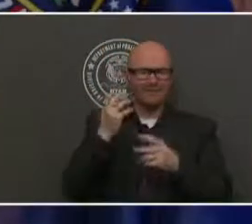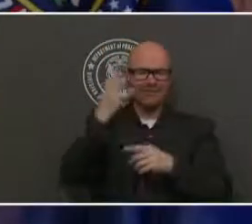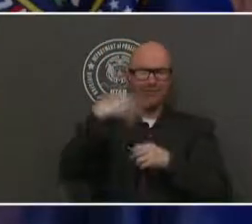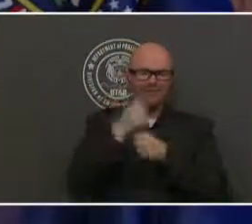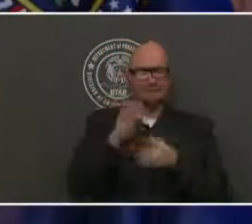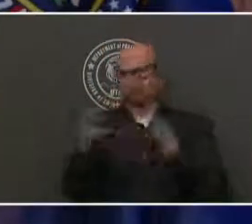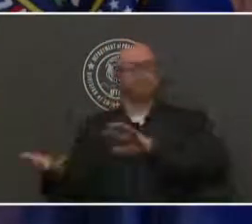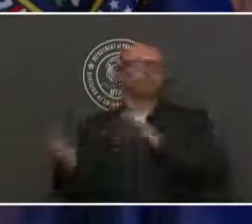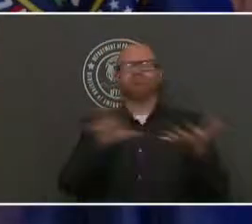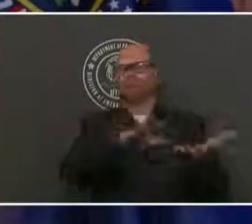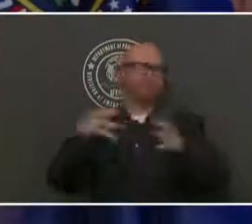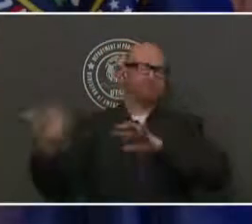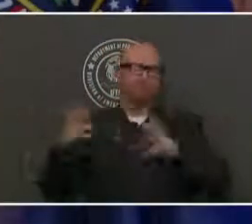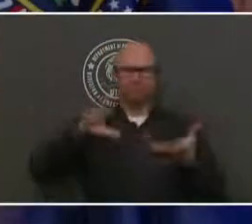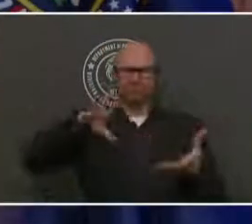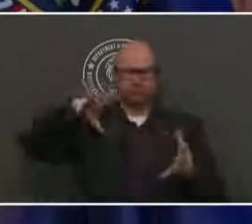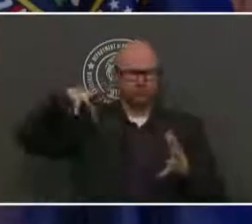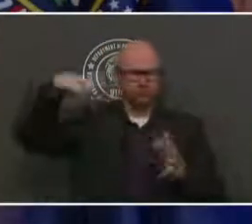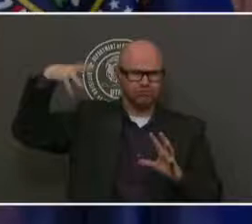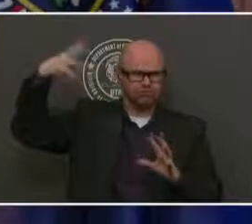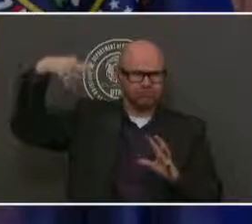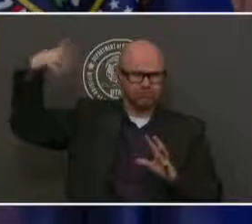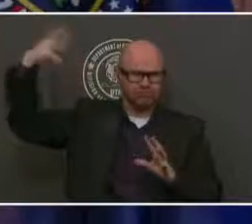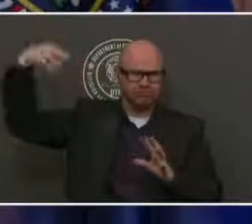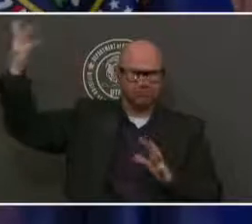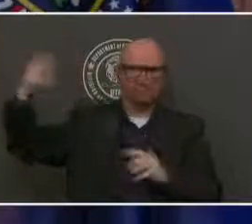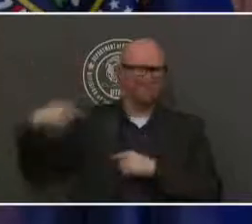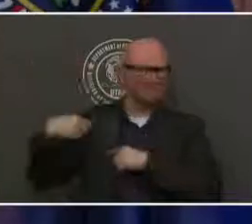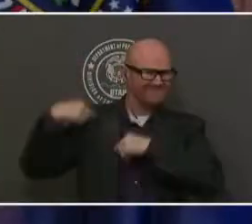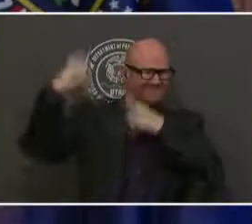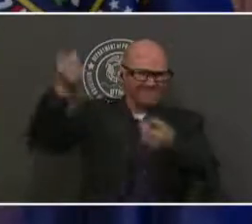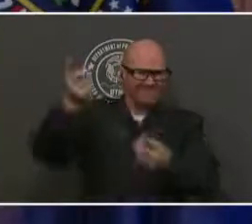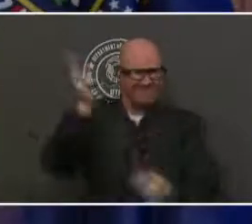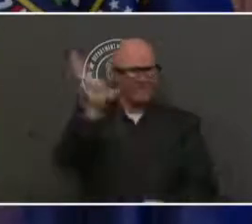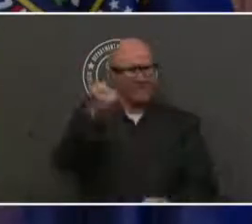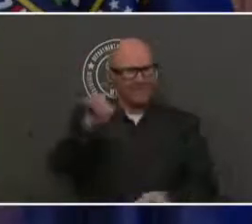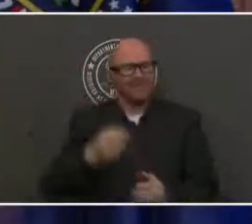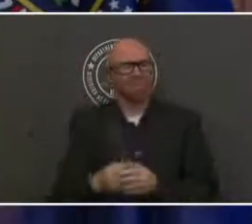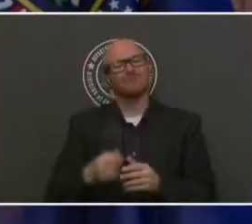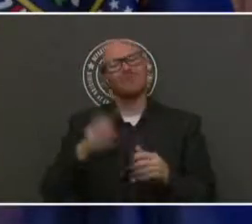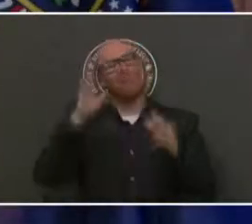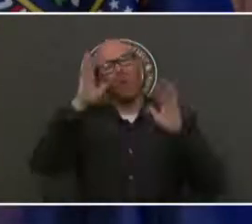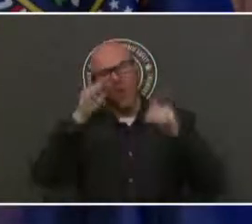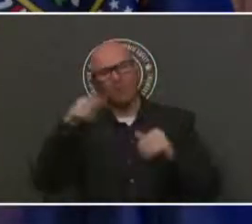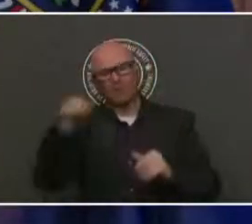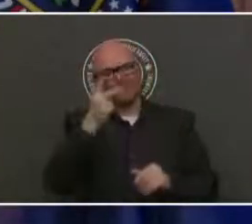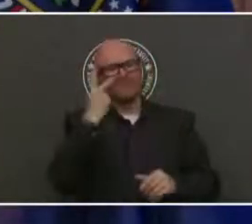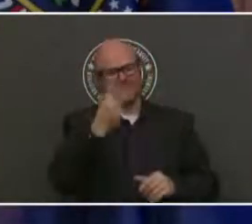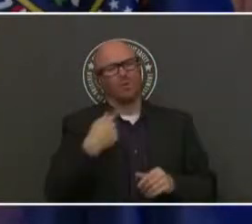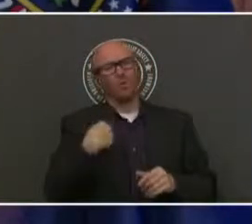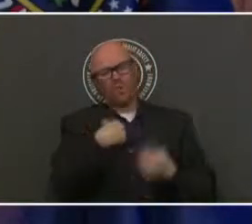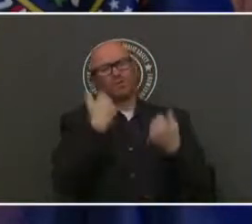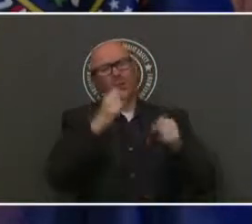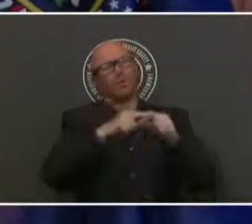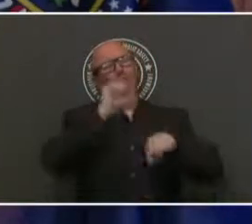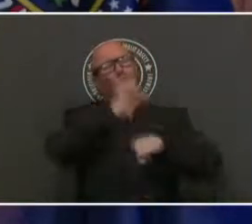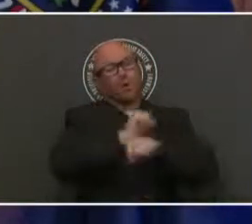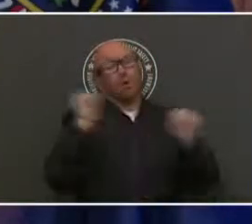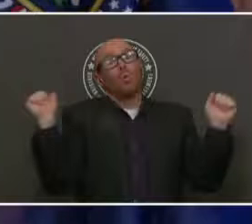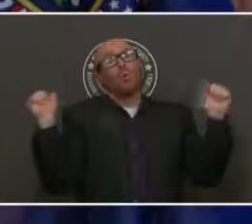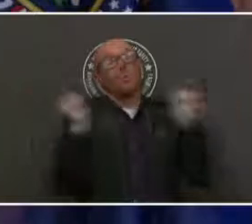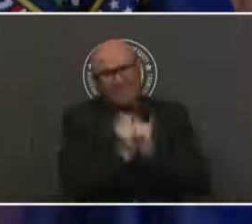this real opportunity in this olive branch. And I hope you've seen. I don't know. This was